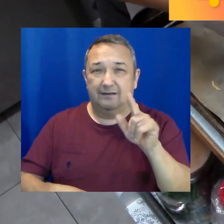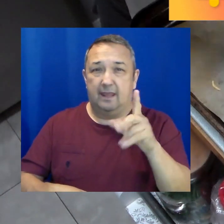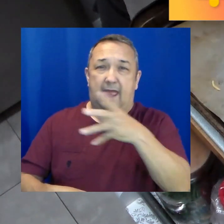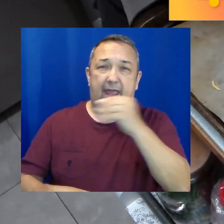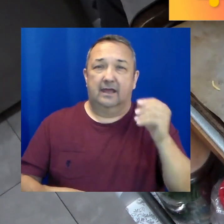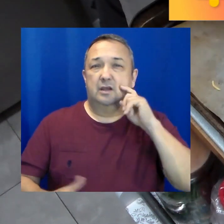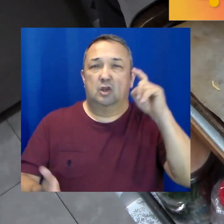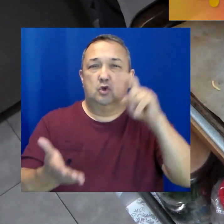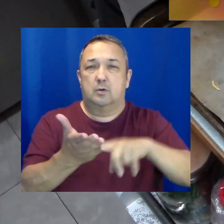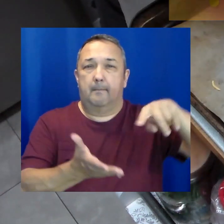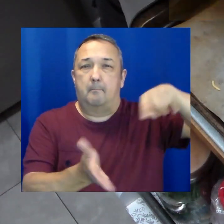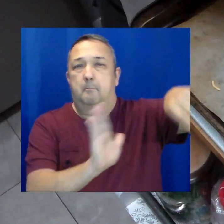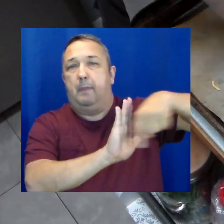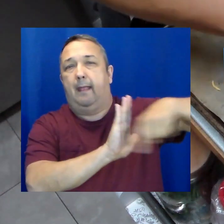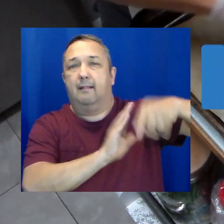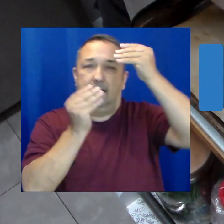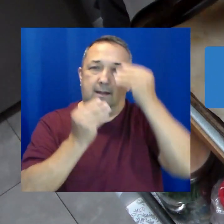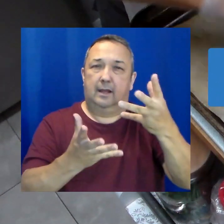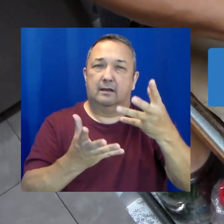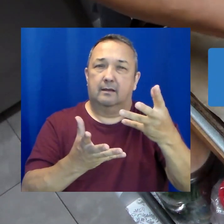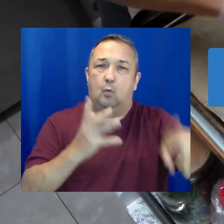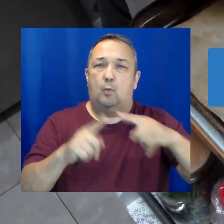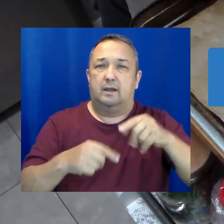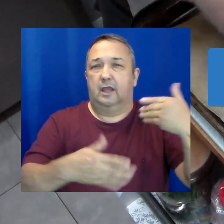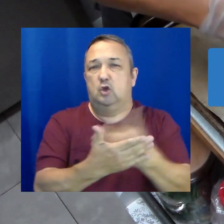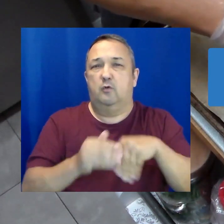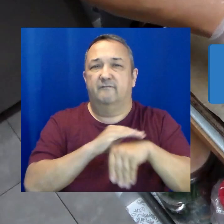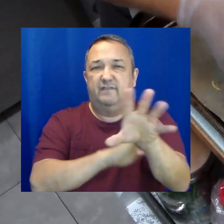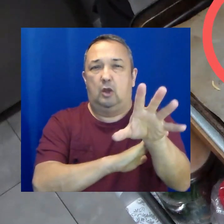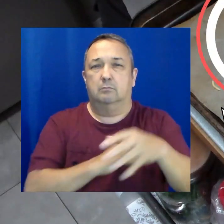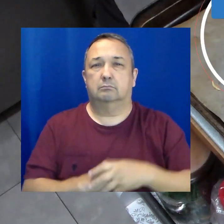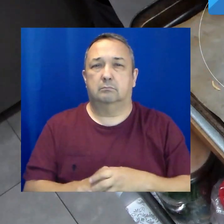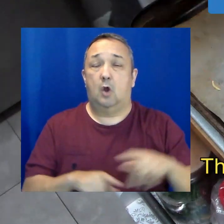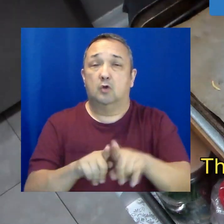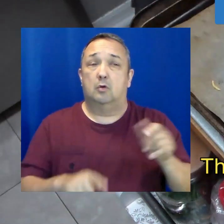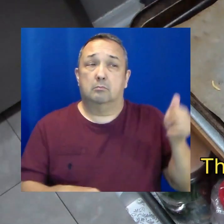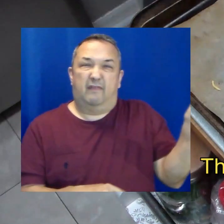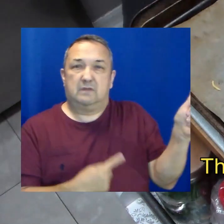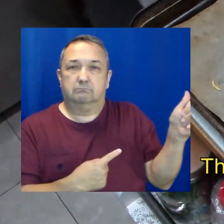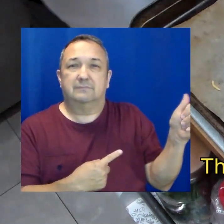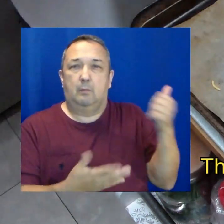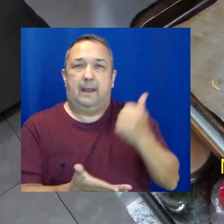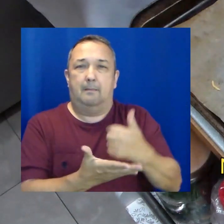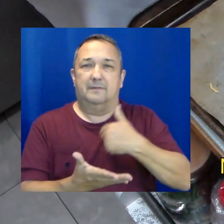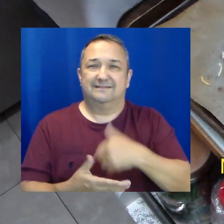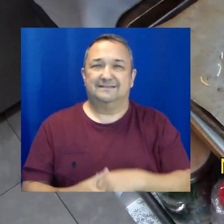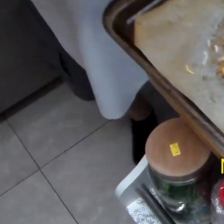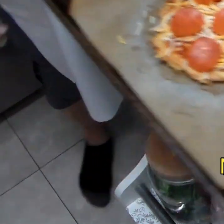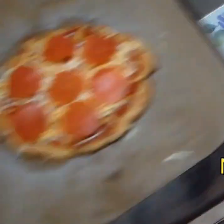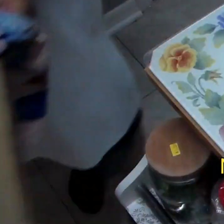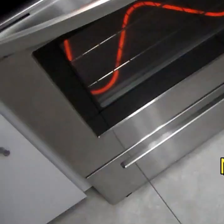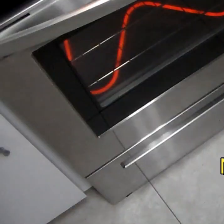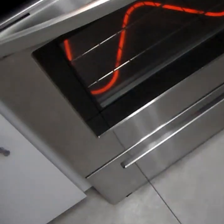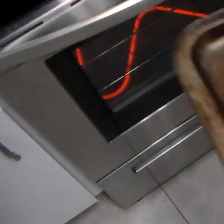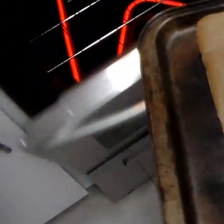subscribe button and the notification bell to let you know next time I post a video. Also hit that thumbs up, that really helps out the channel. Now